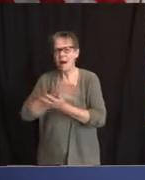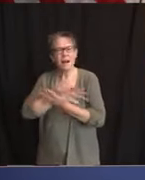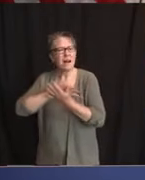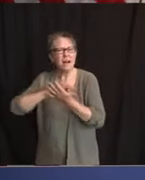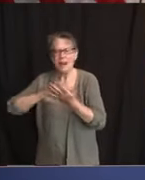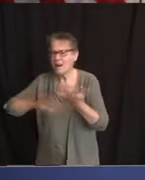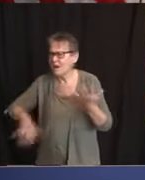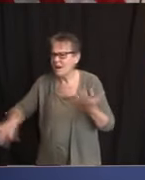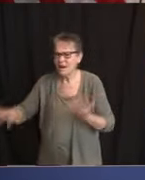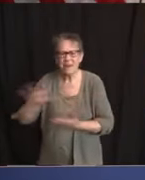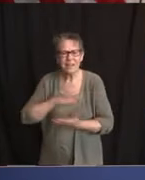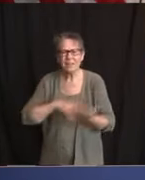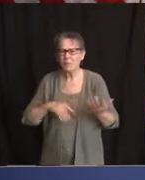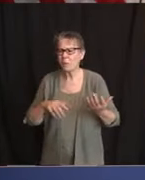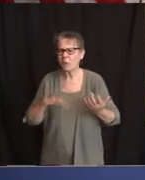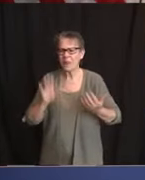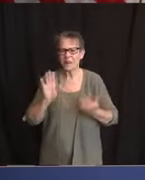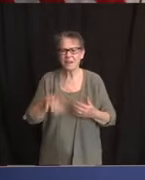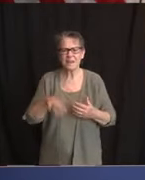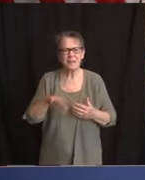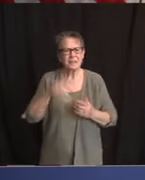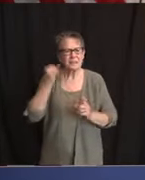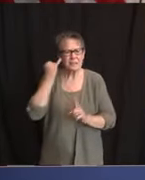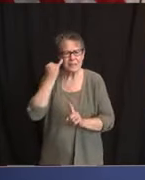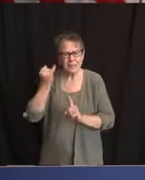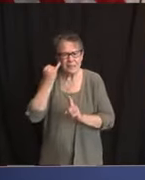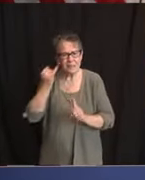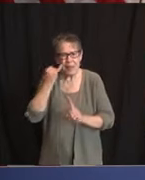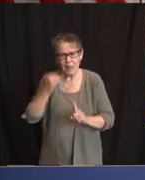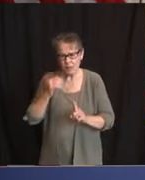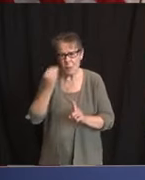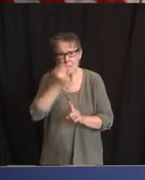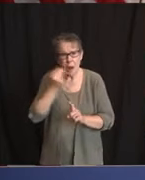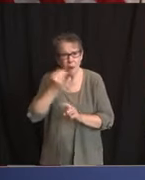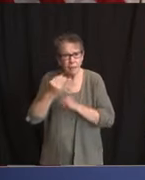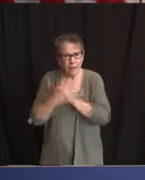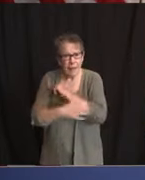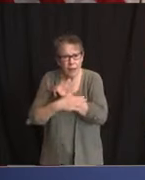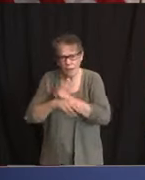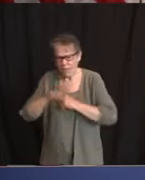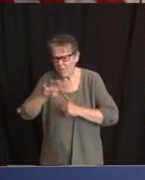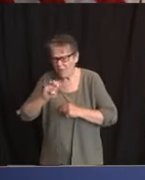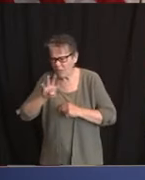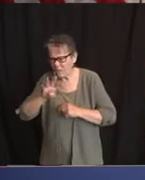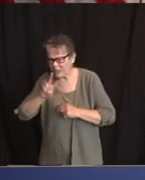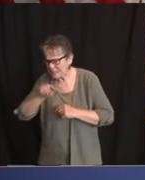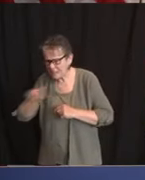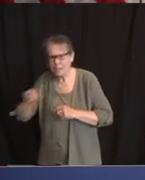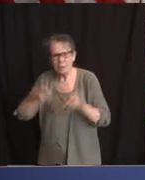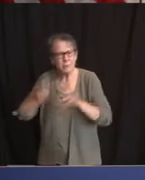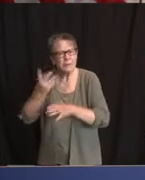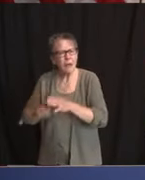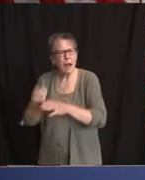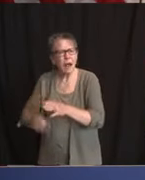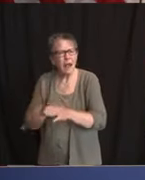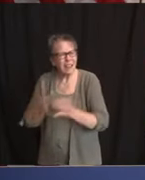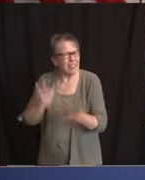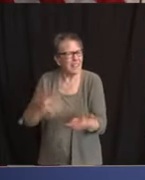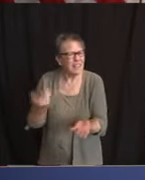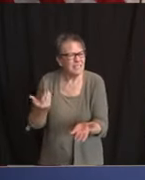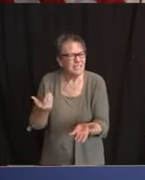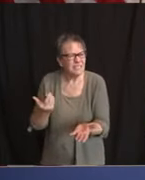County 3 months ago to think that 445 people would have died from something like this. I mean, it's just, you know, this